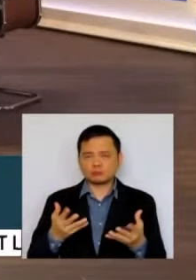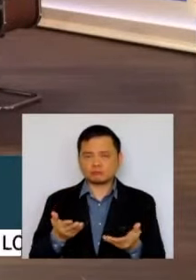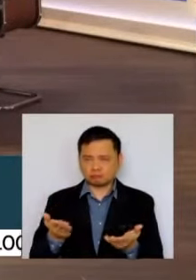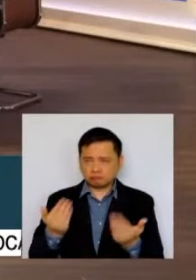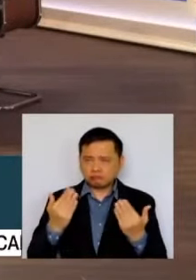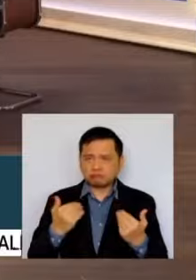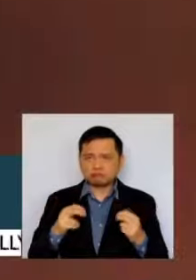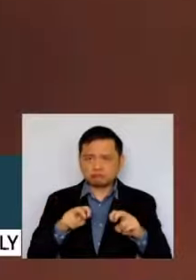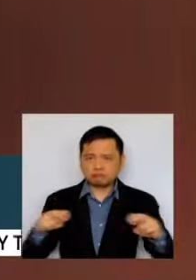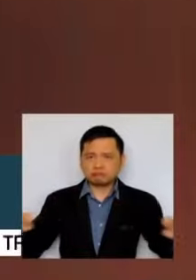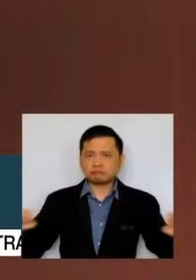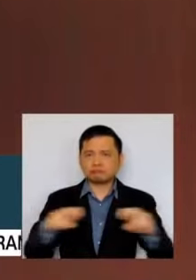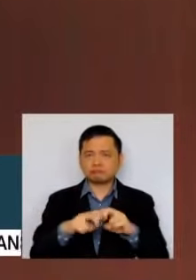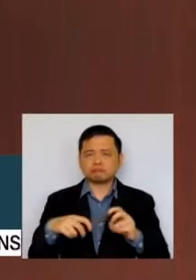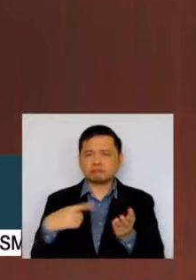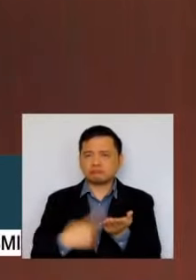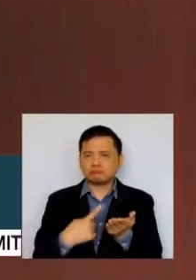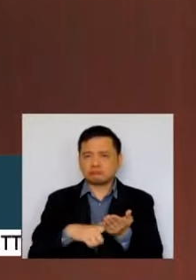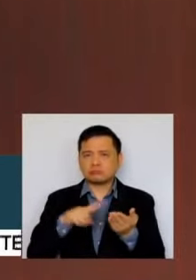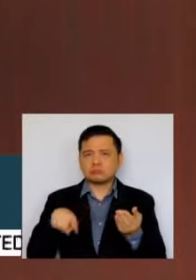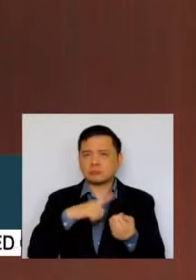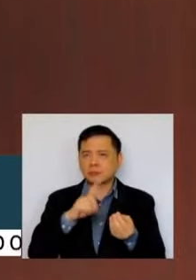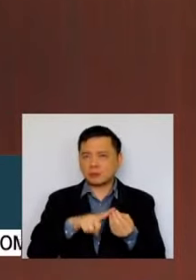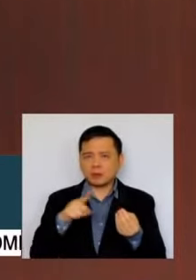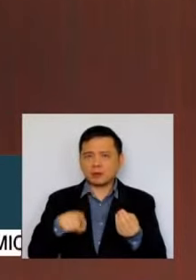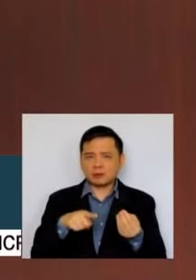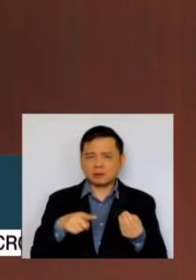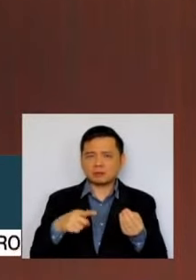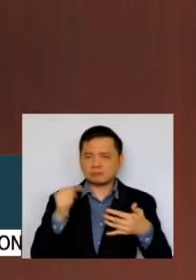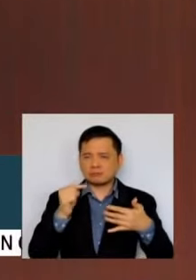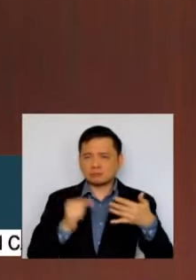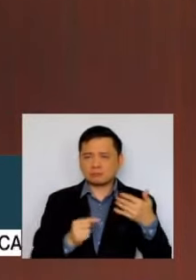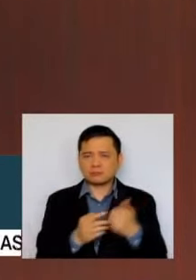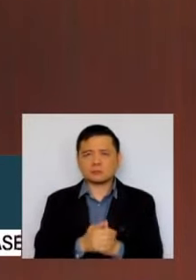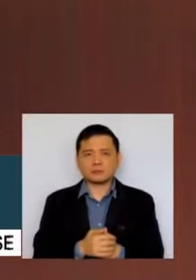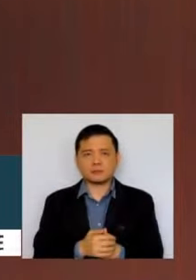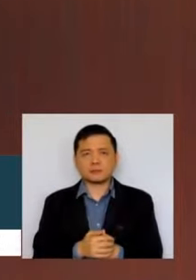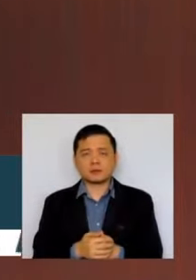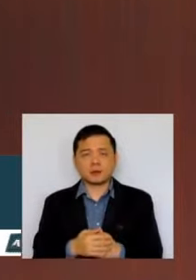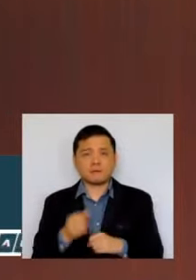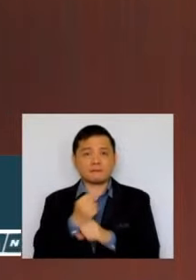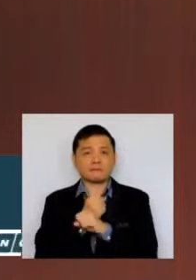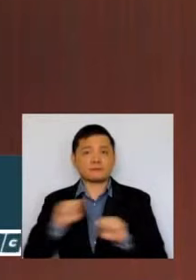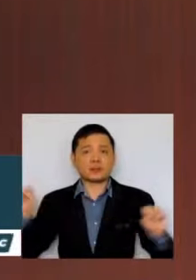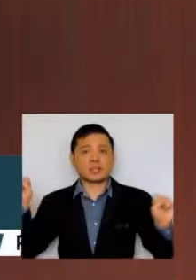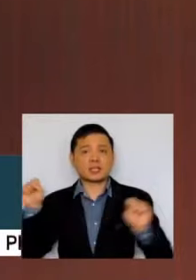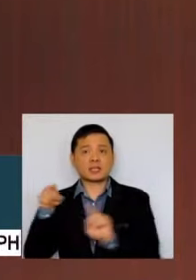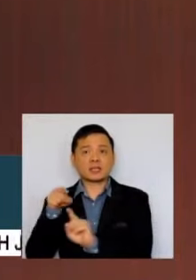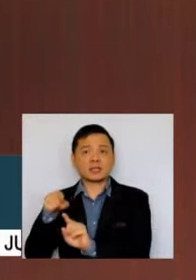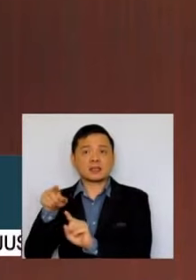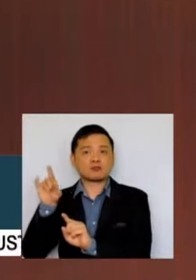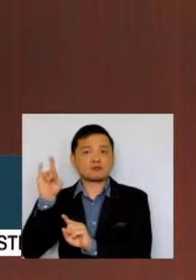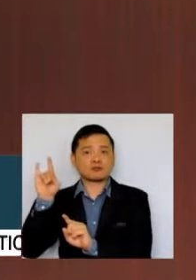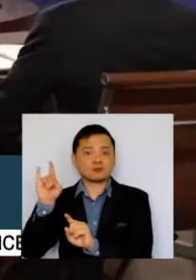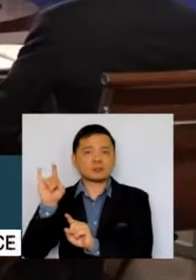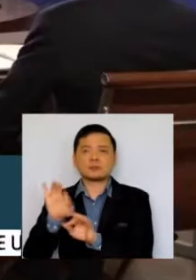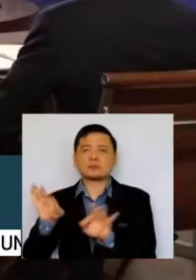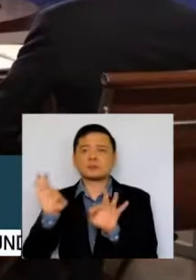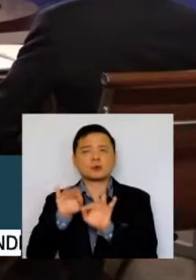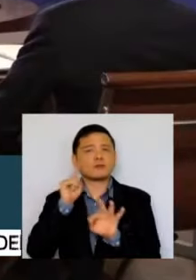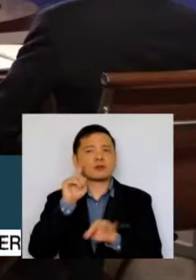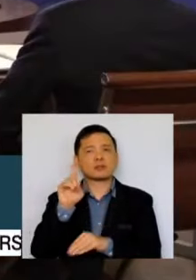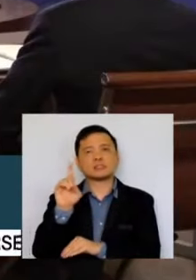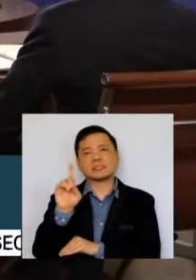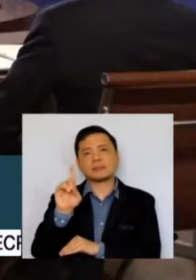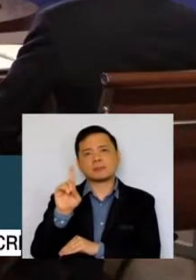backsliding worldwide. He also stressed a free press is critical to democracy. The White House has announced it is working with Congress